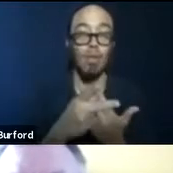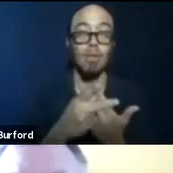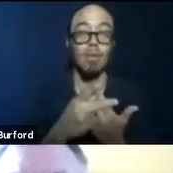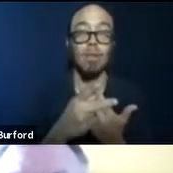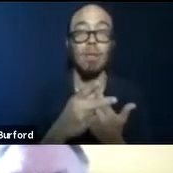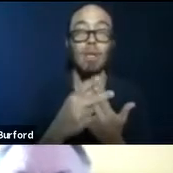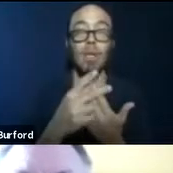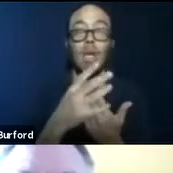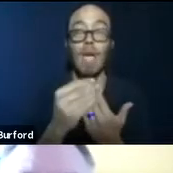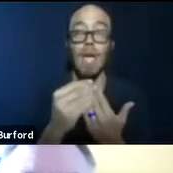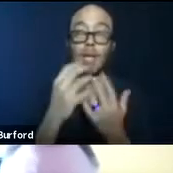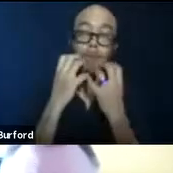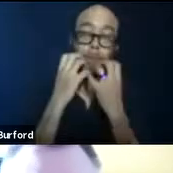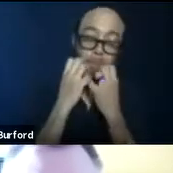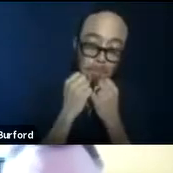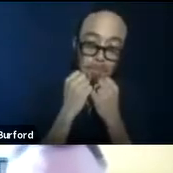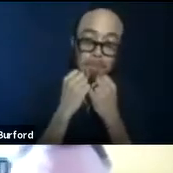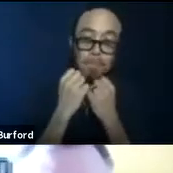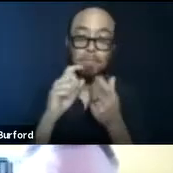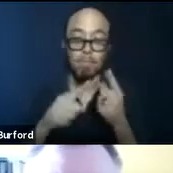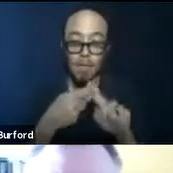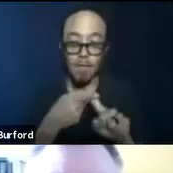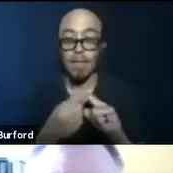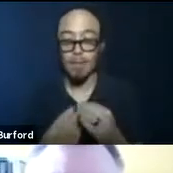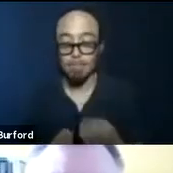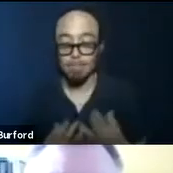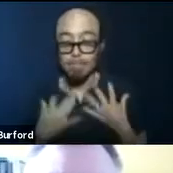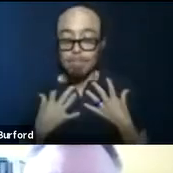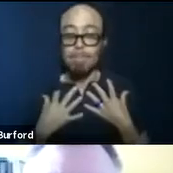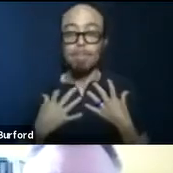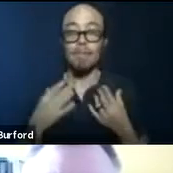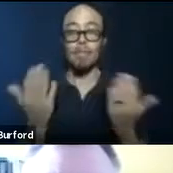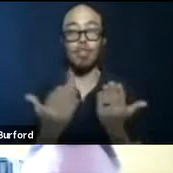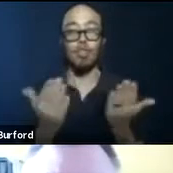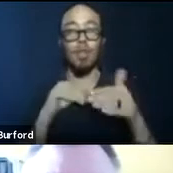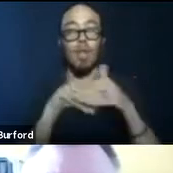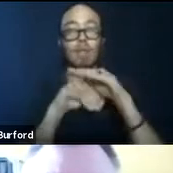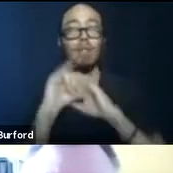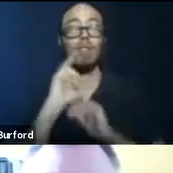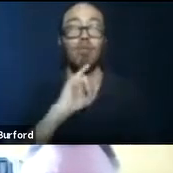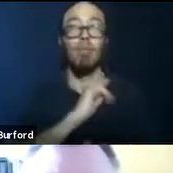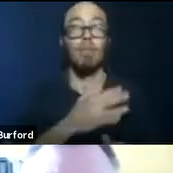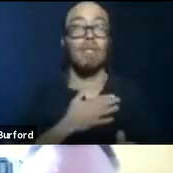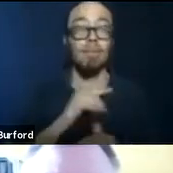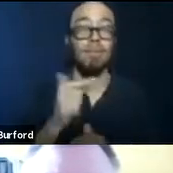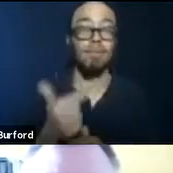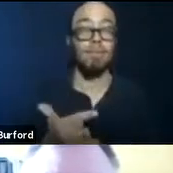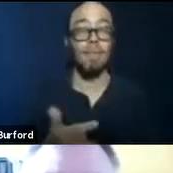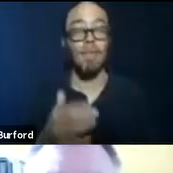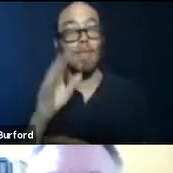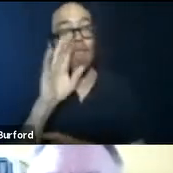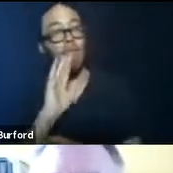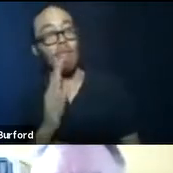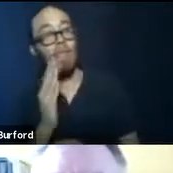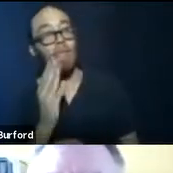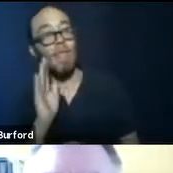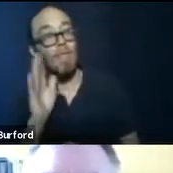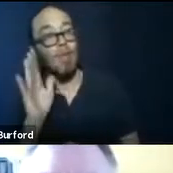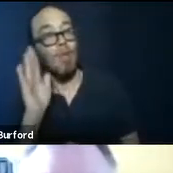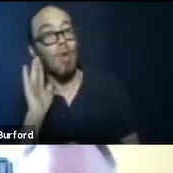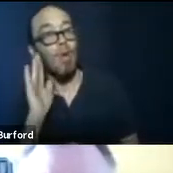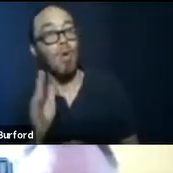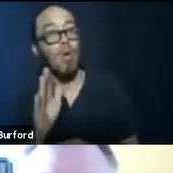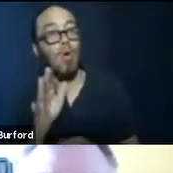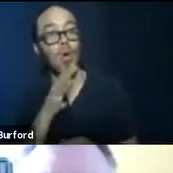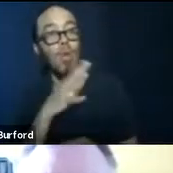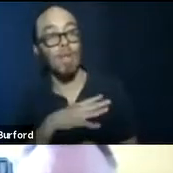dear inspirational friend to all of us at Access Israel. So please, Martin. Thank you. Hello, ladies